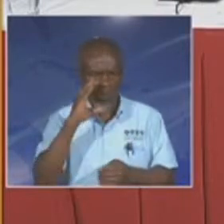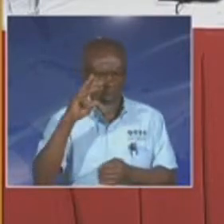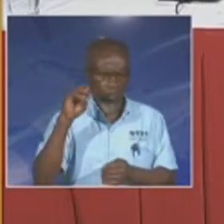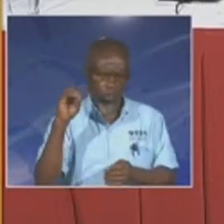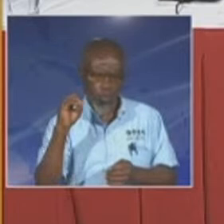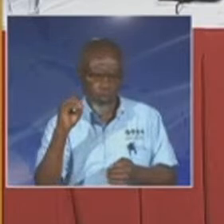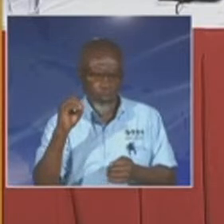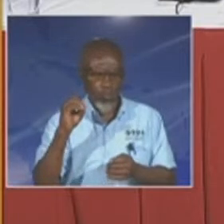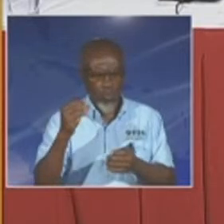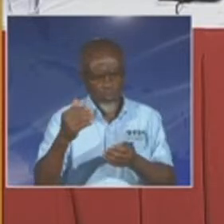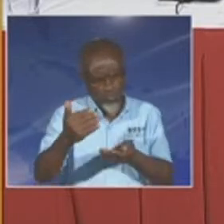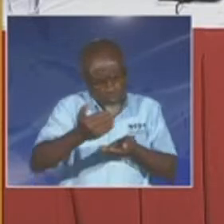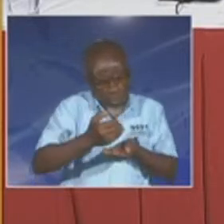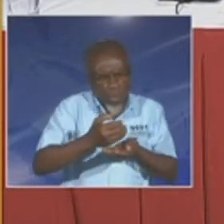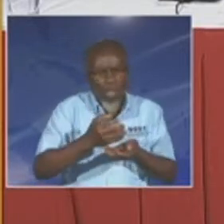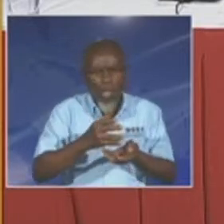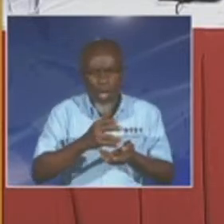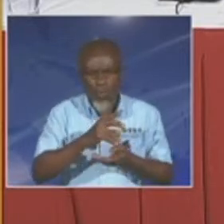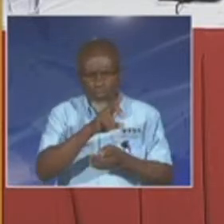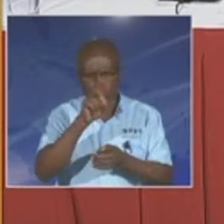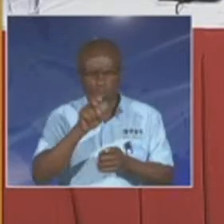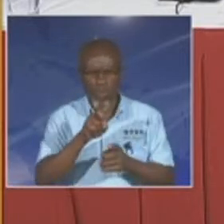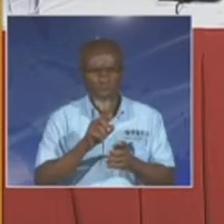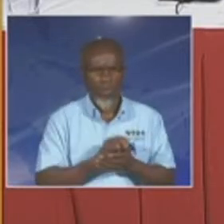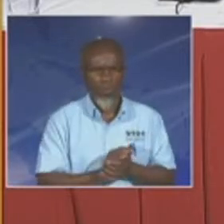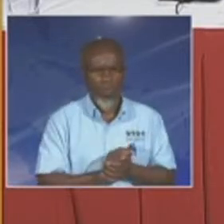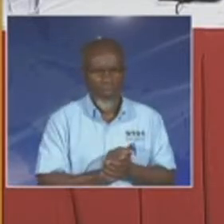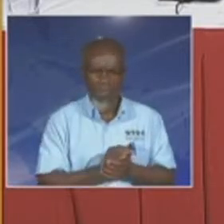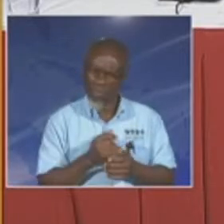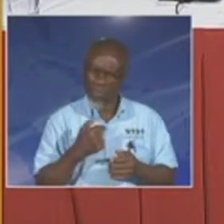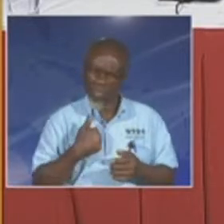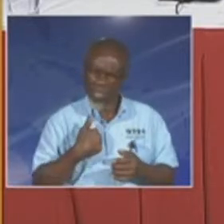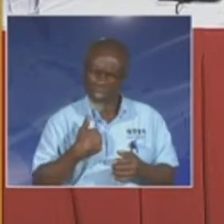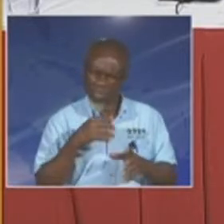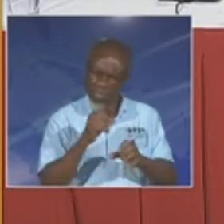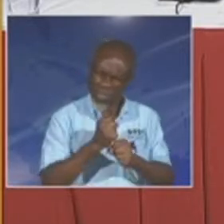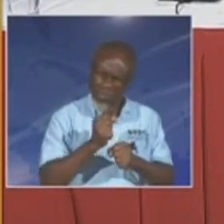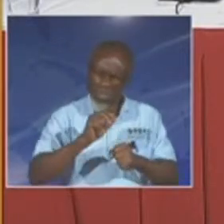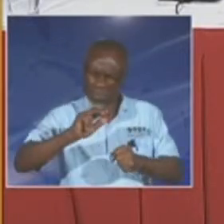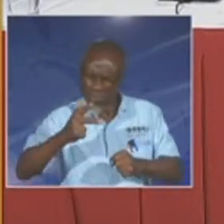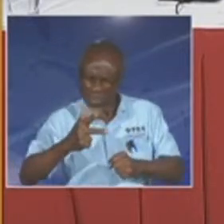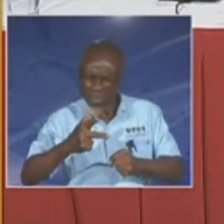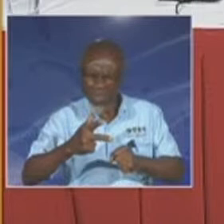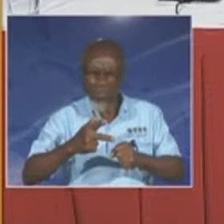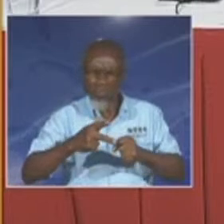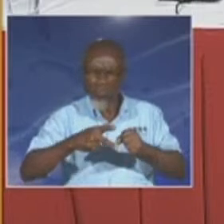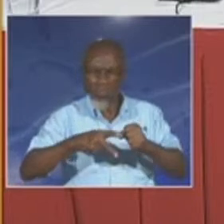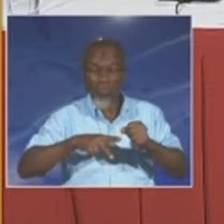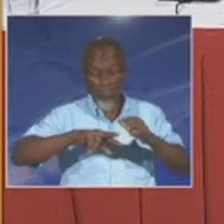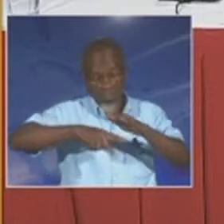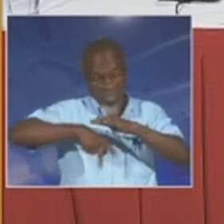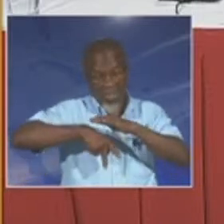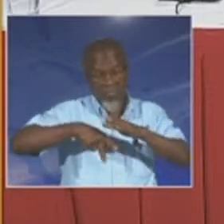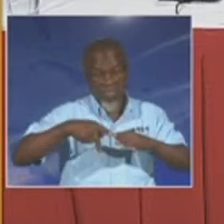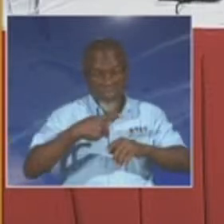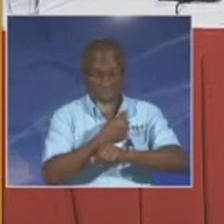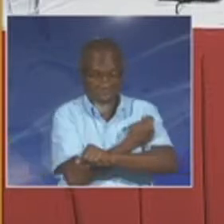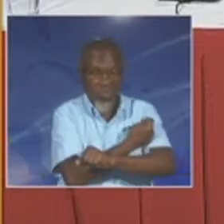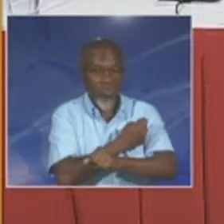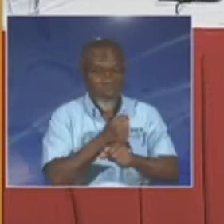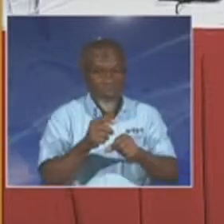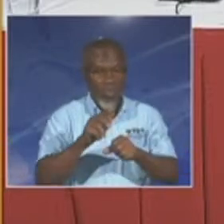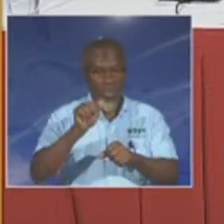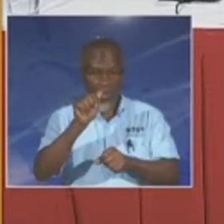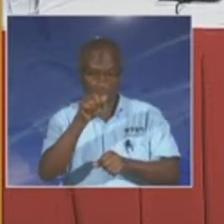able to get my 3rd primary dose of AstraZeneca, but She's 62 years old, suffering from